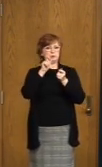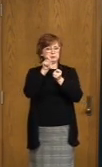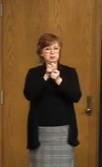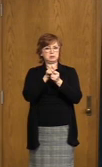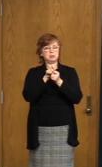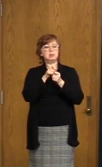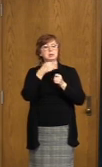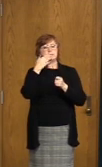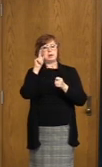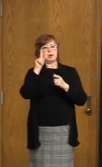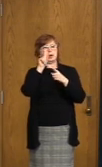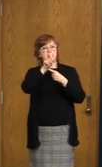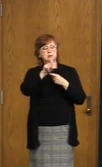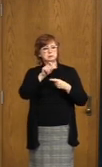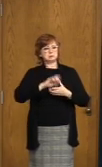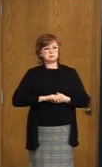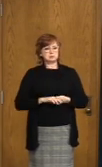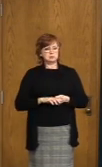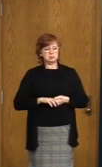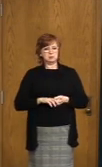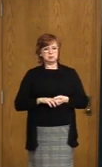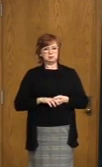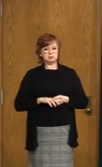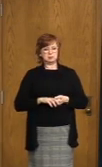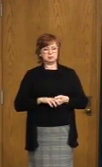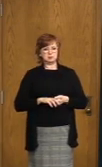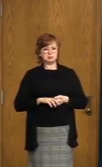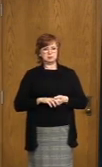best placed to, at this point, the